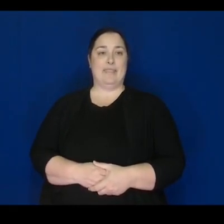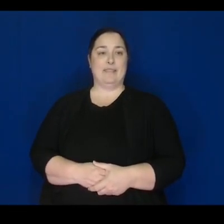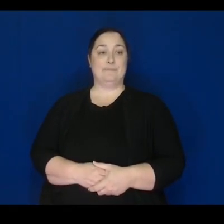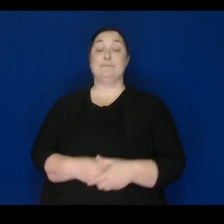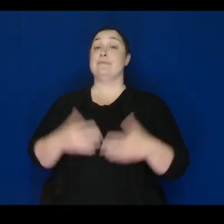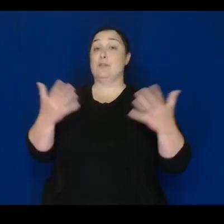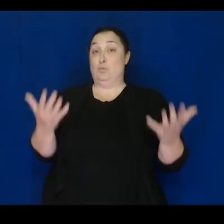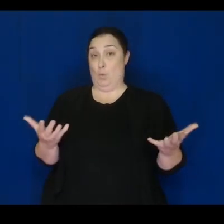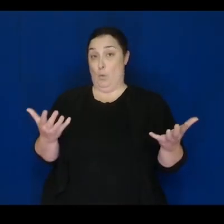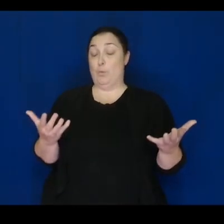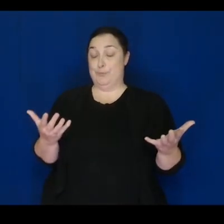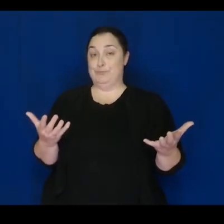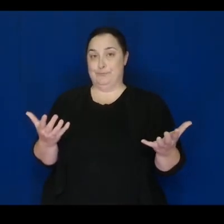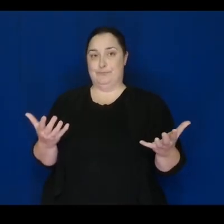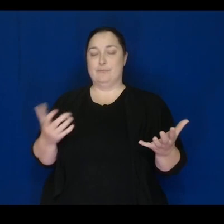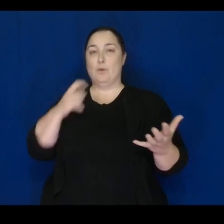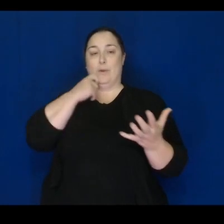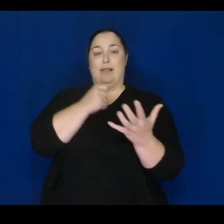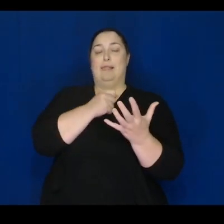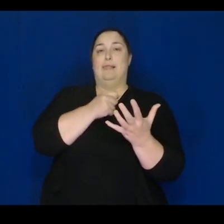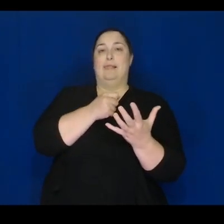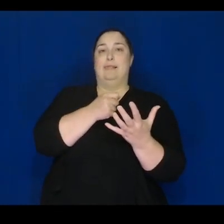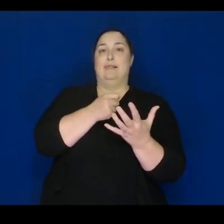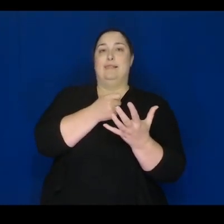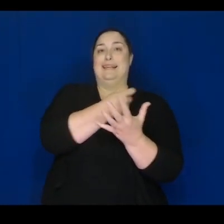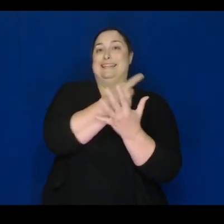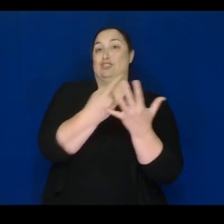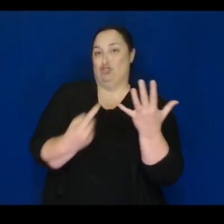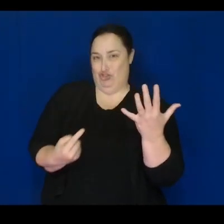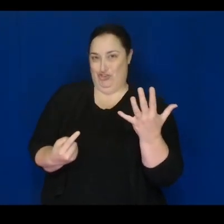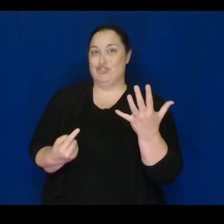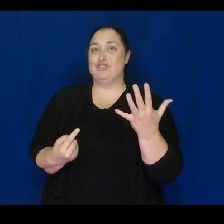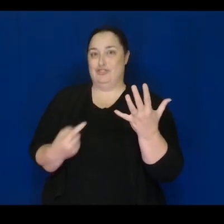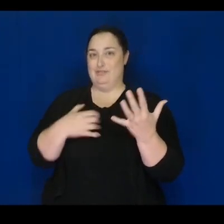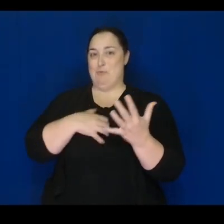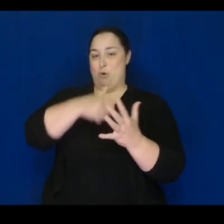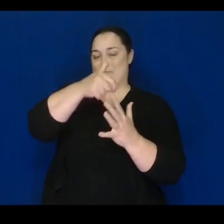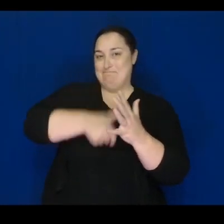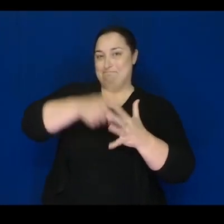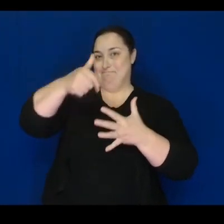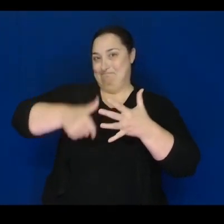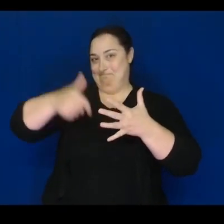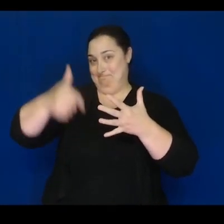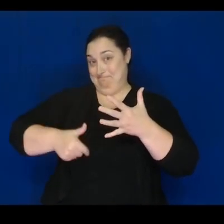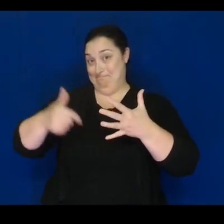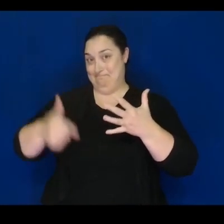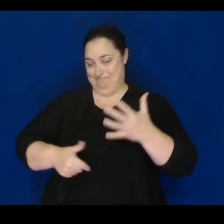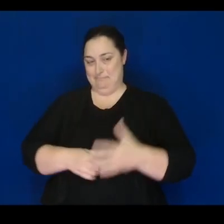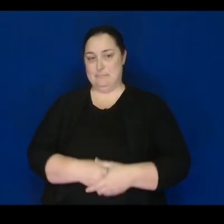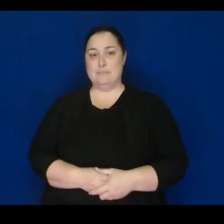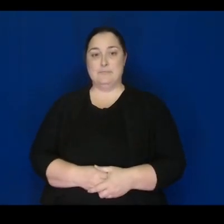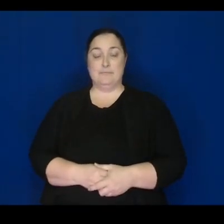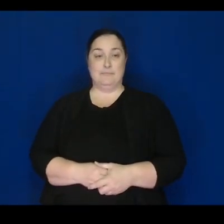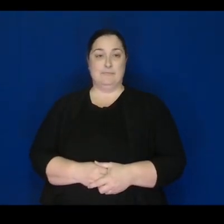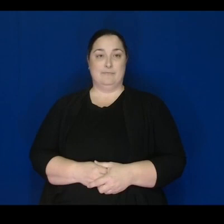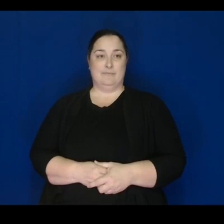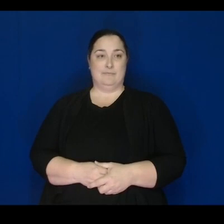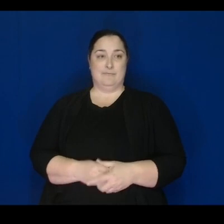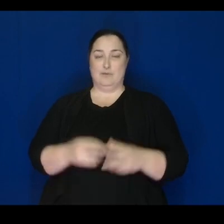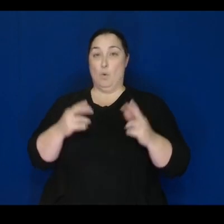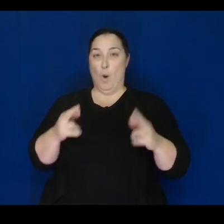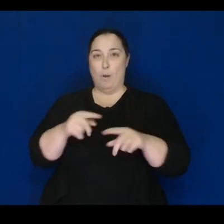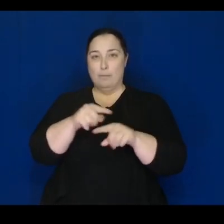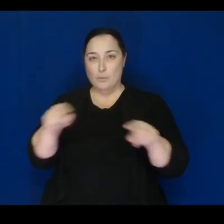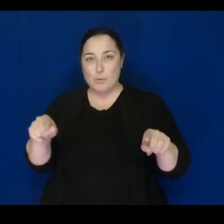So now I'd like to go through the Artways principles just a little bit deeper. So I really hope that there's a lot that you can also take